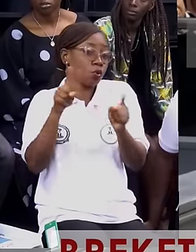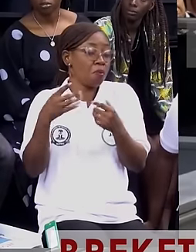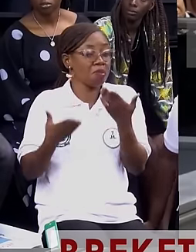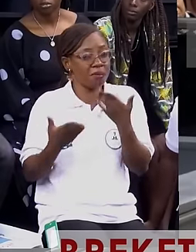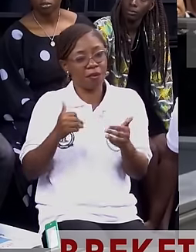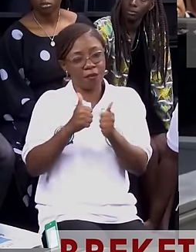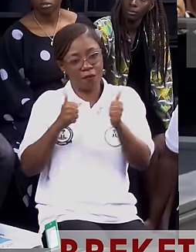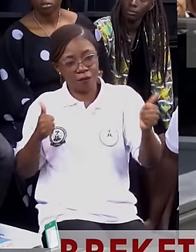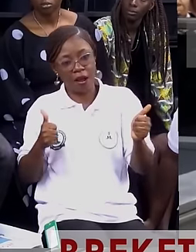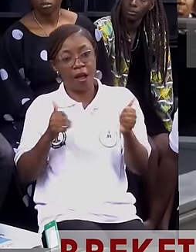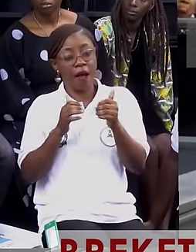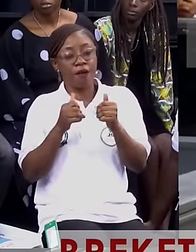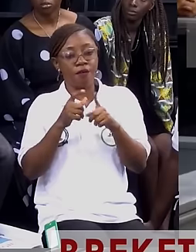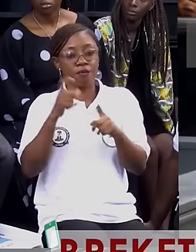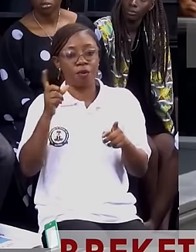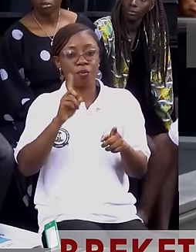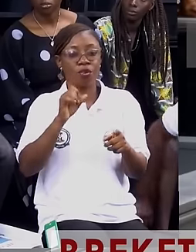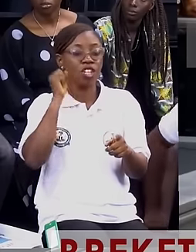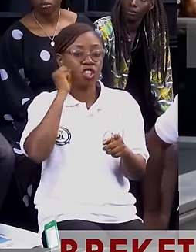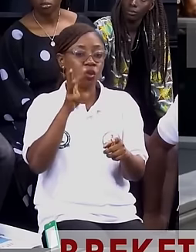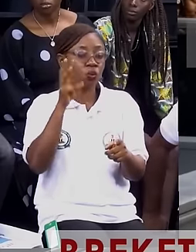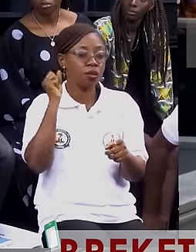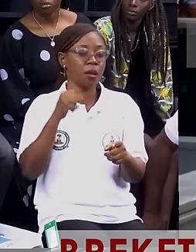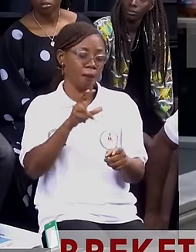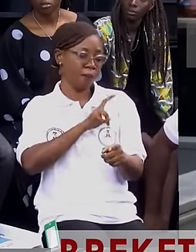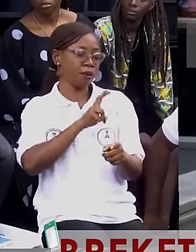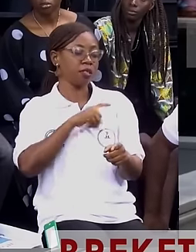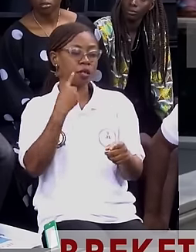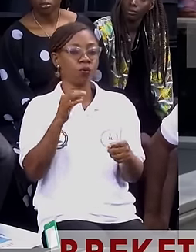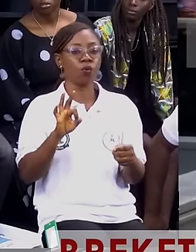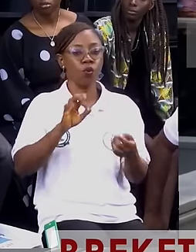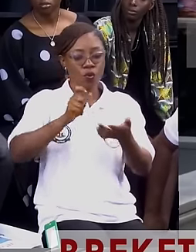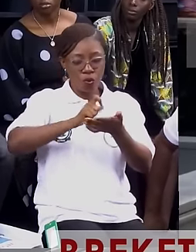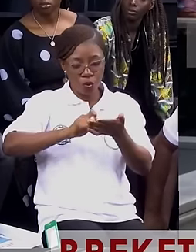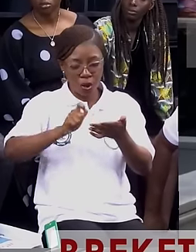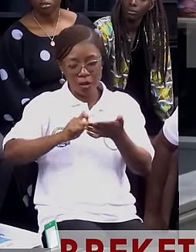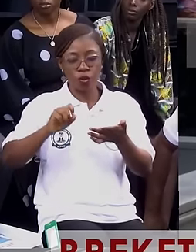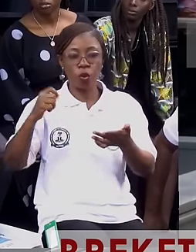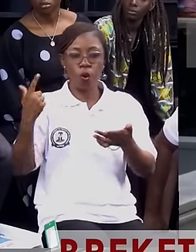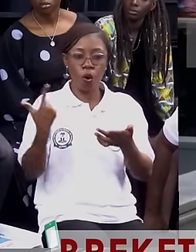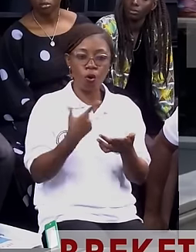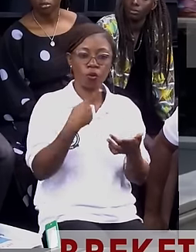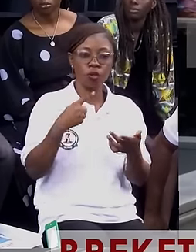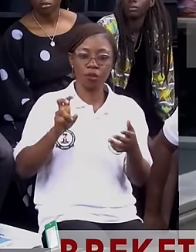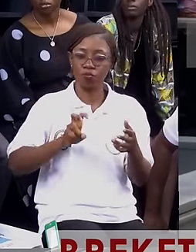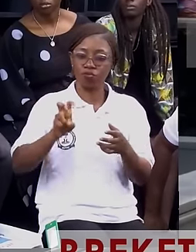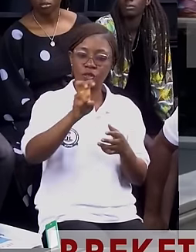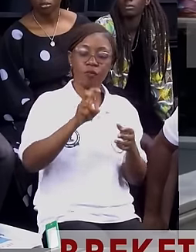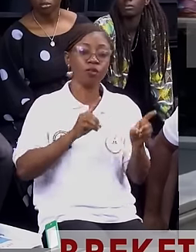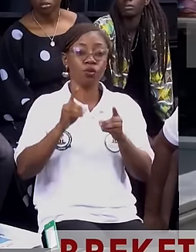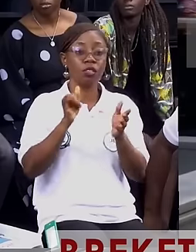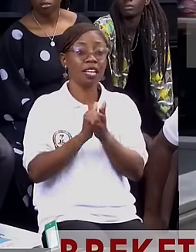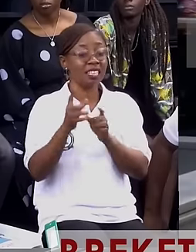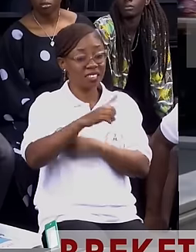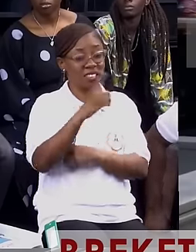where she was. And because most, so the police now said we should write all the trips he did that day. So he did, and